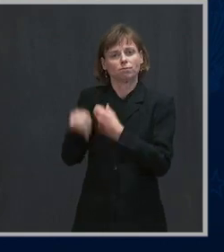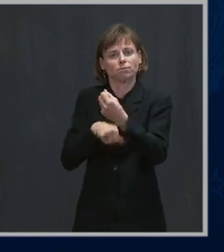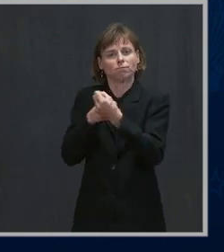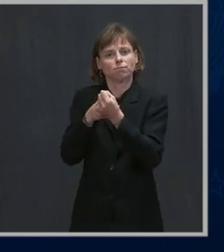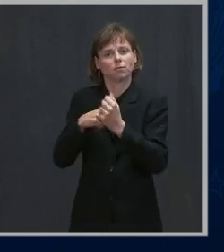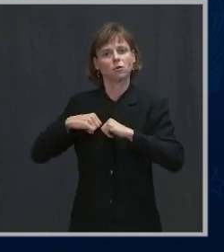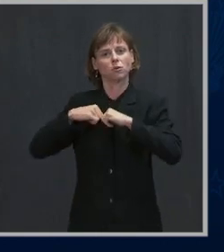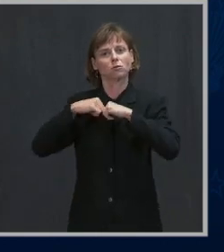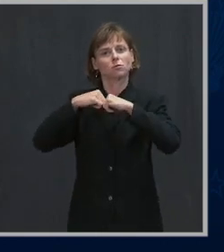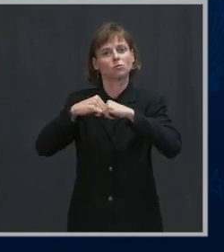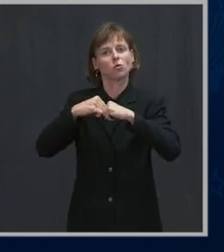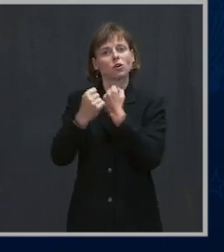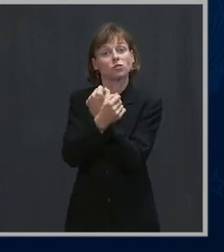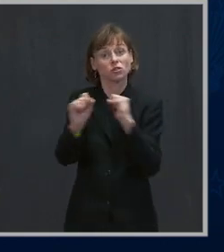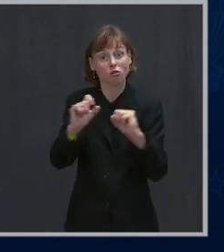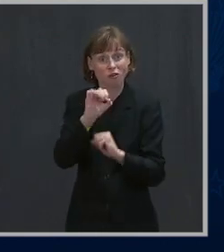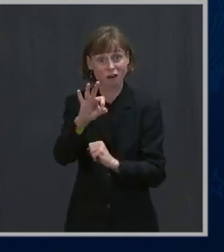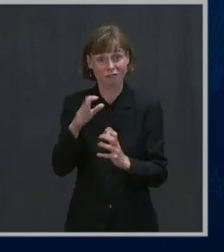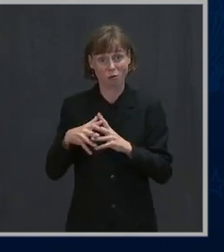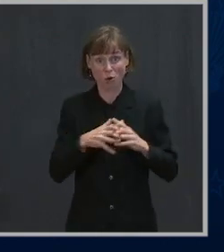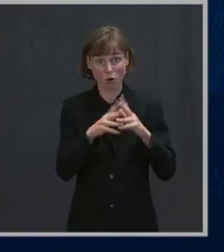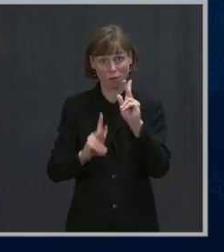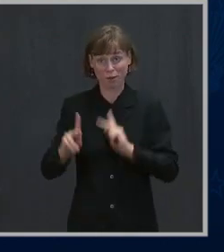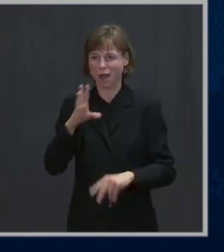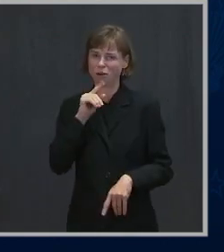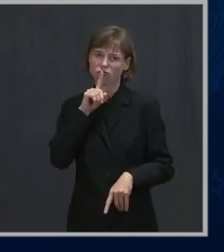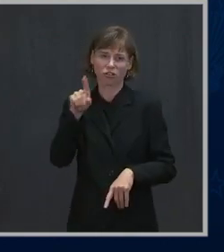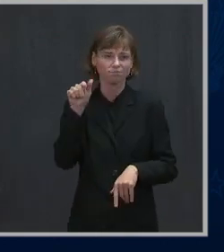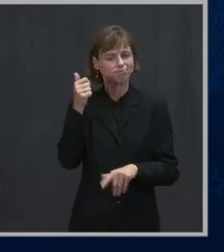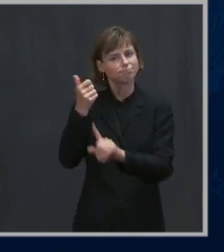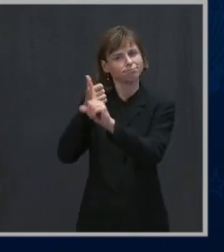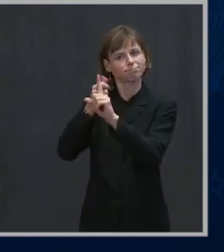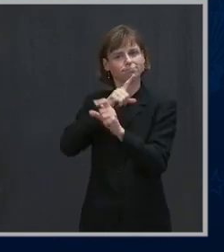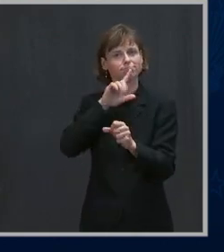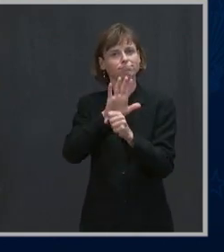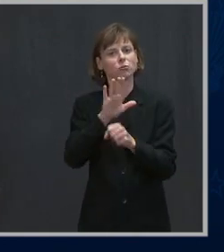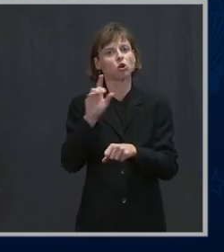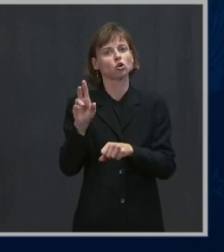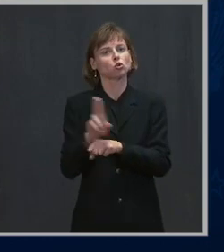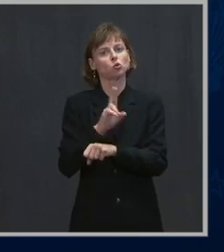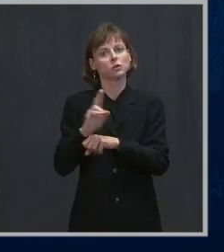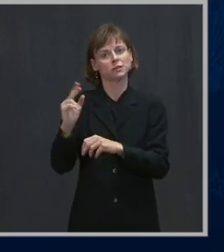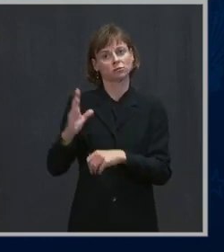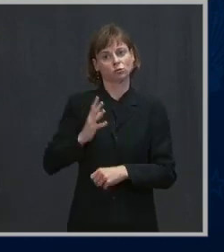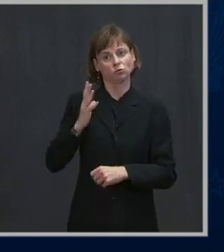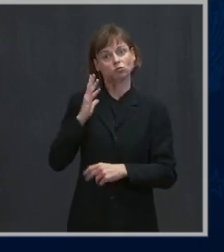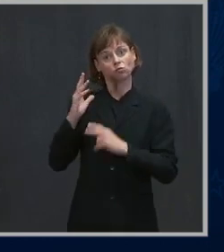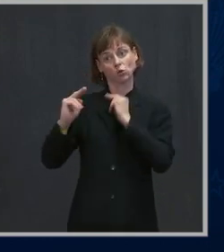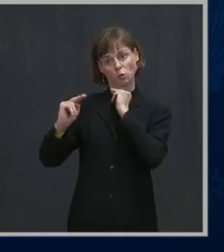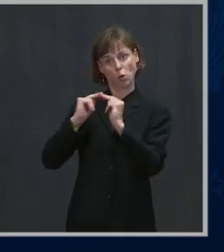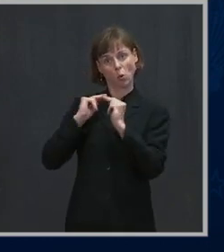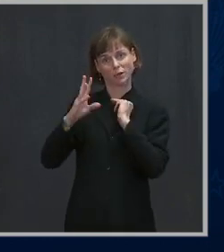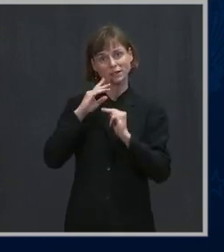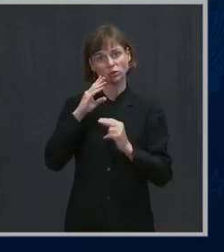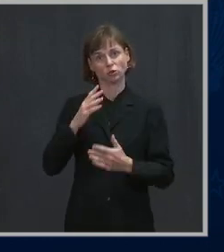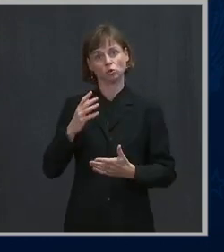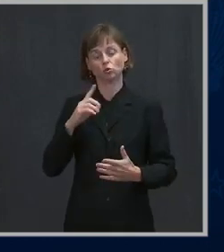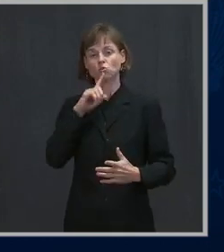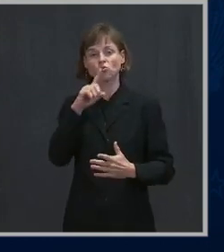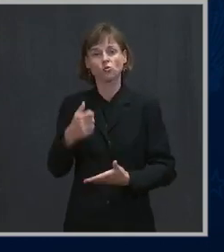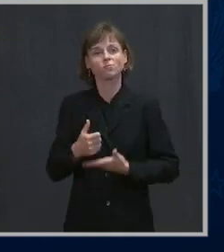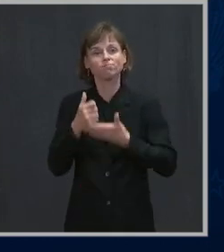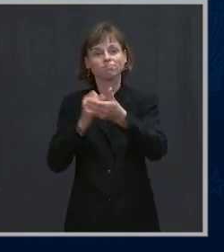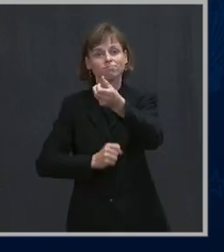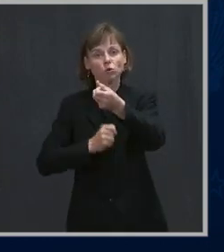the american people and an abiding commitment to using diplomacy to advance our interests and defend our values around the